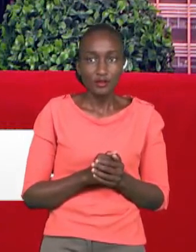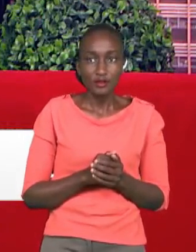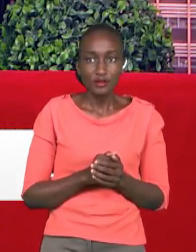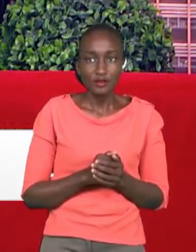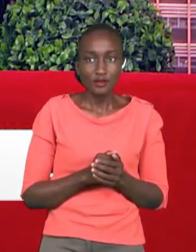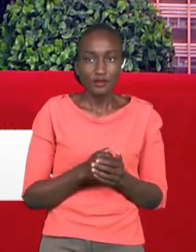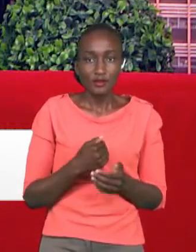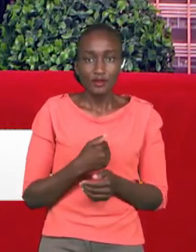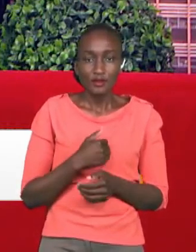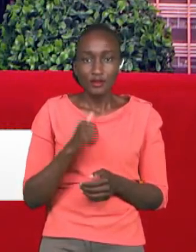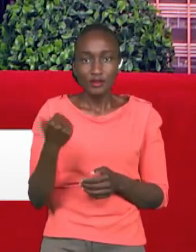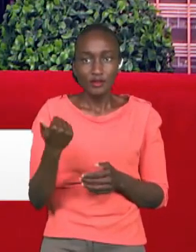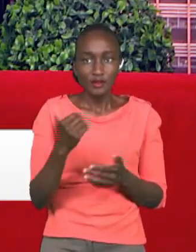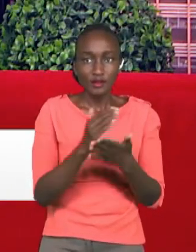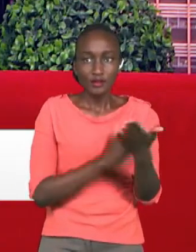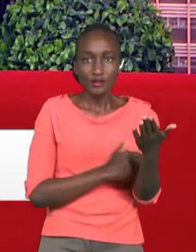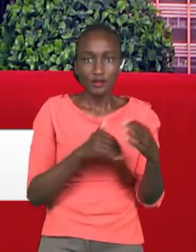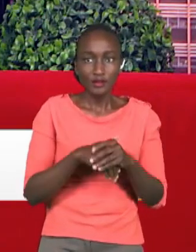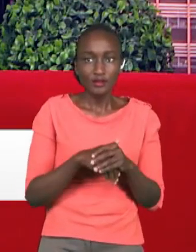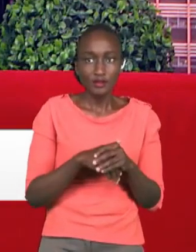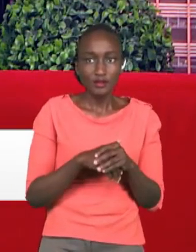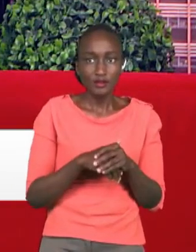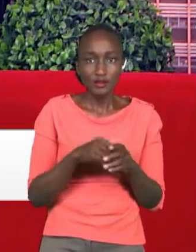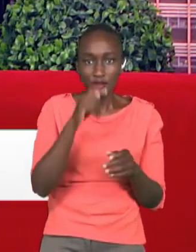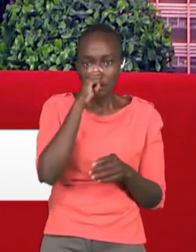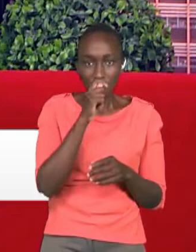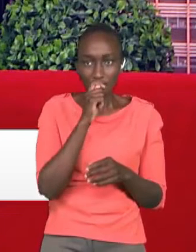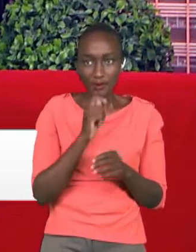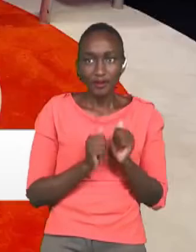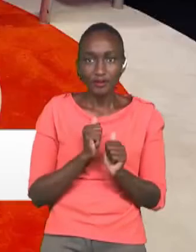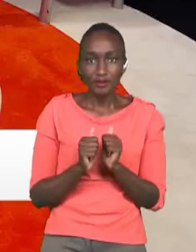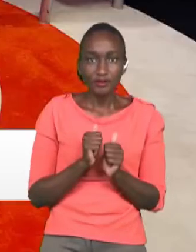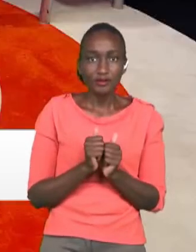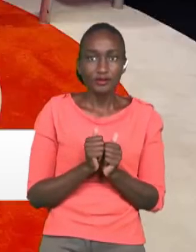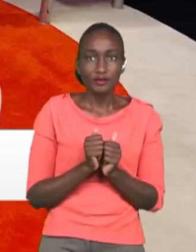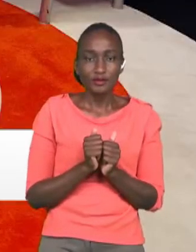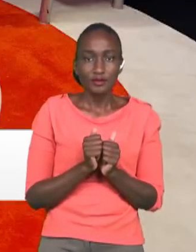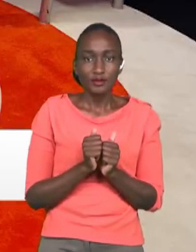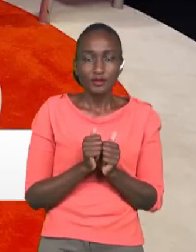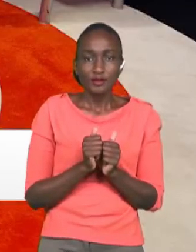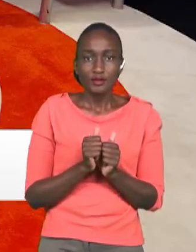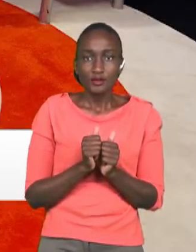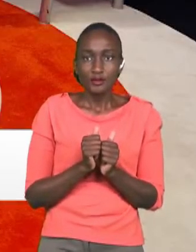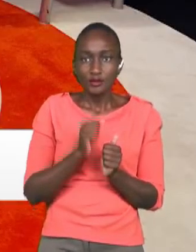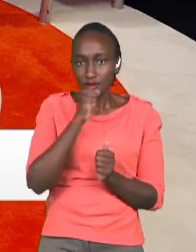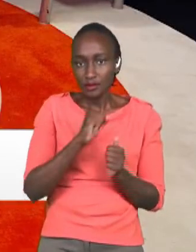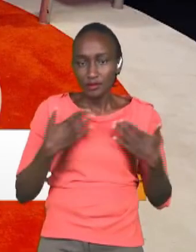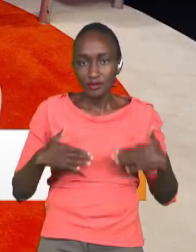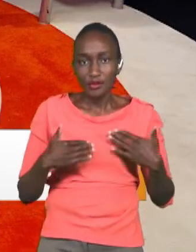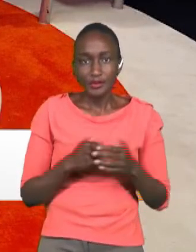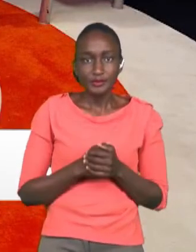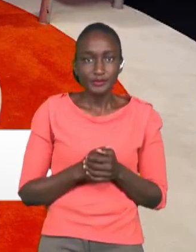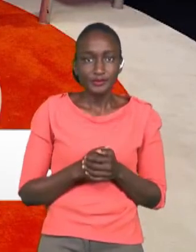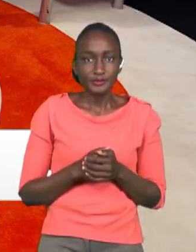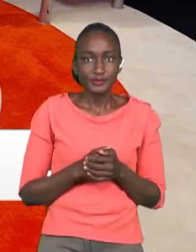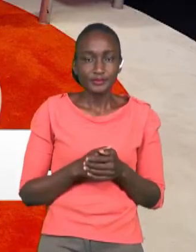third one is at Aga Khan Jamaat Khana. Aga Khan Jamaat. And it's for the pavilion. Seniors. Yes, yeah, the pavilion. It's for the seniors. All right. And also